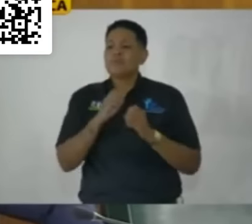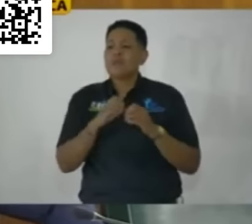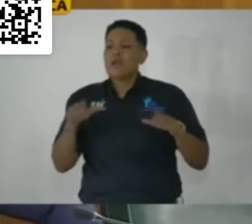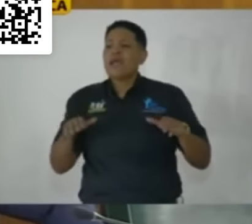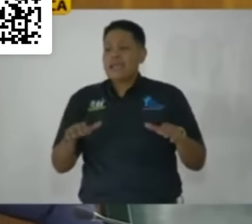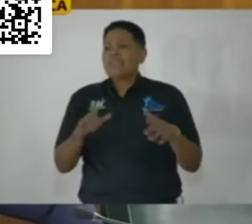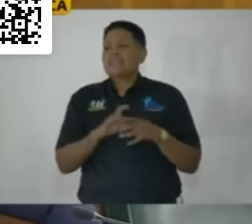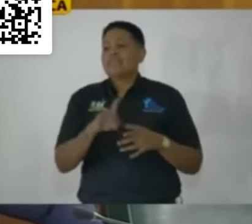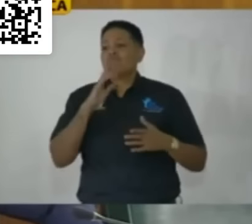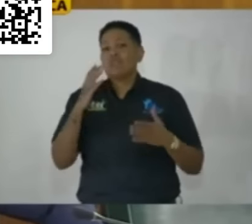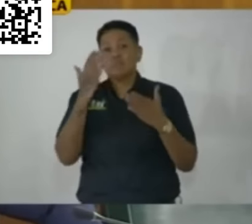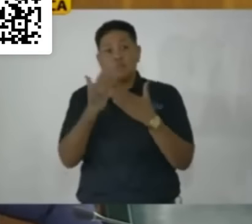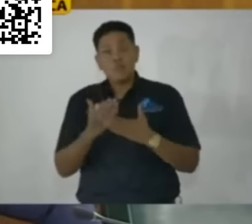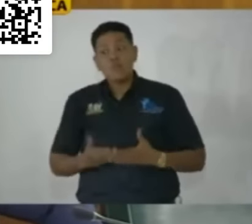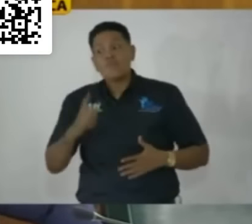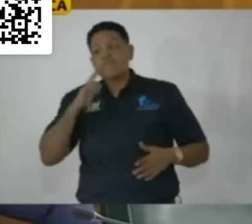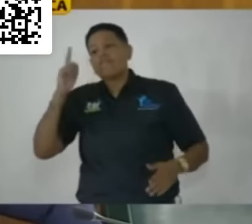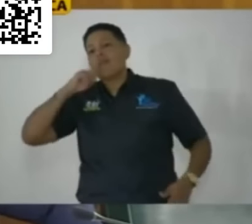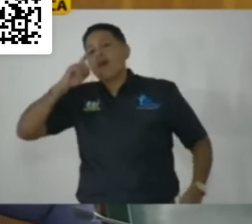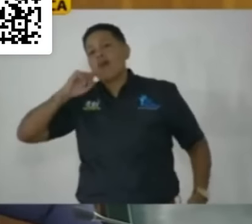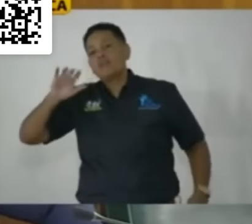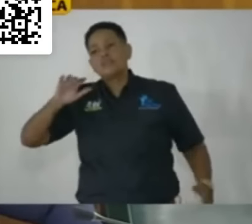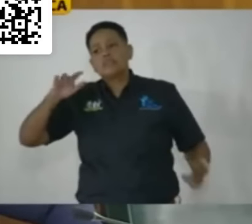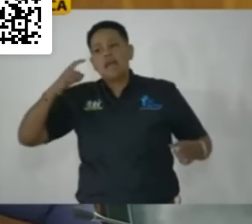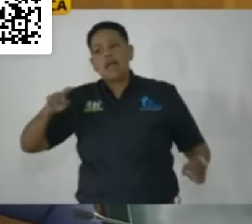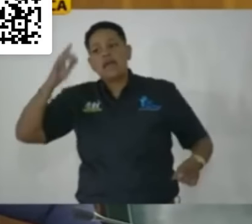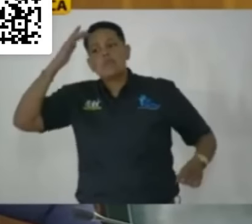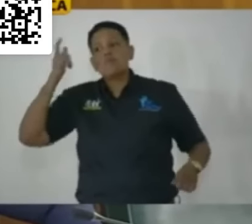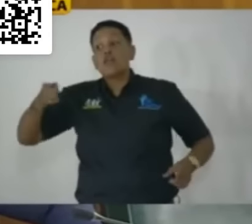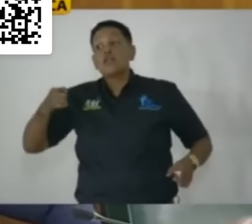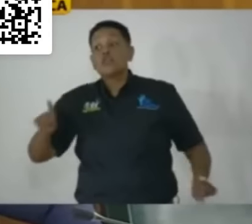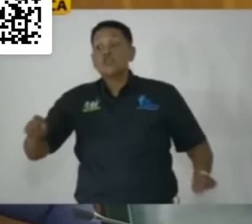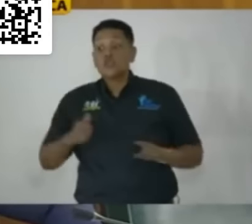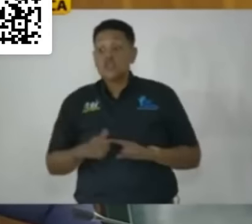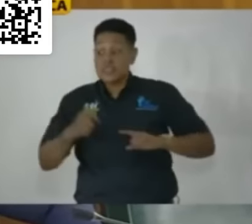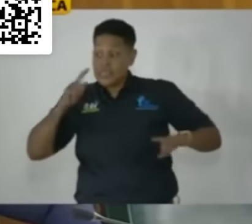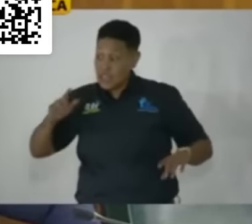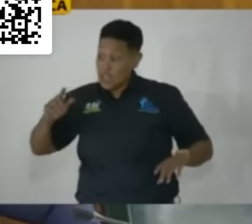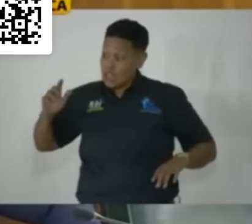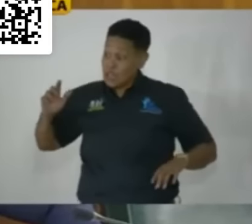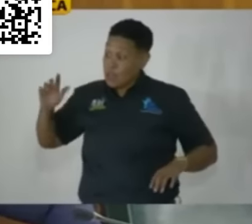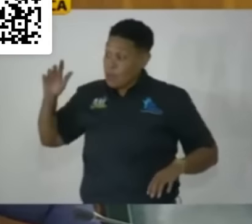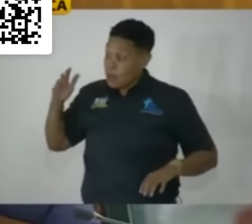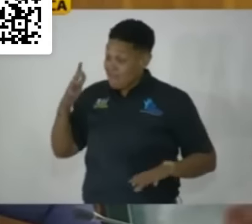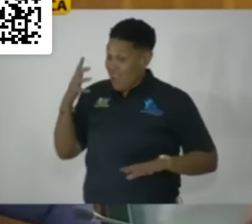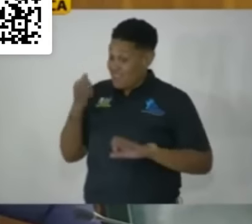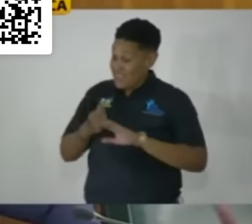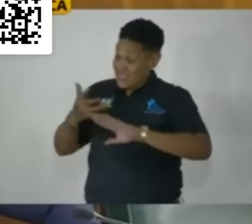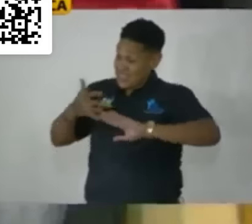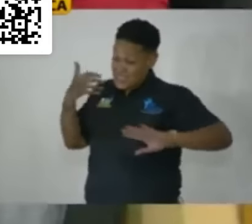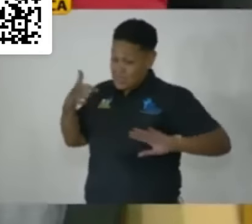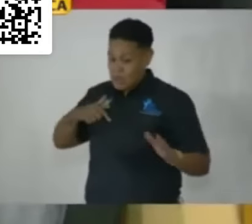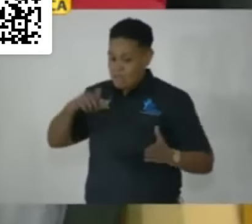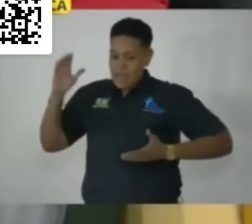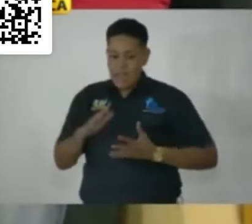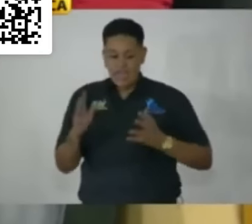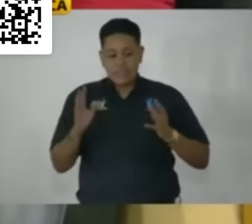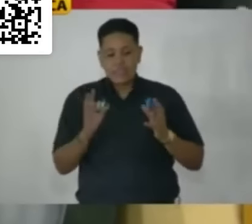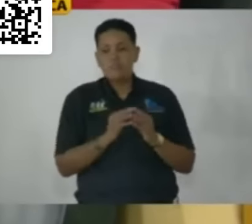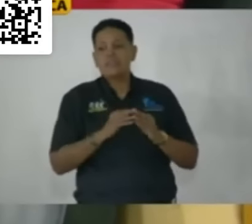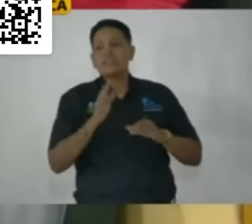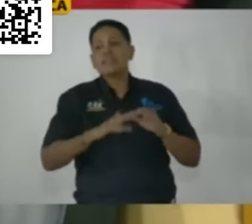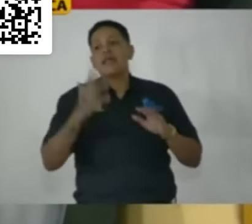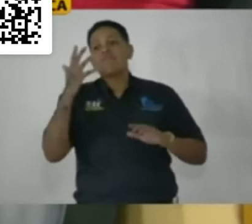been proven to be false. Because during the preceding 5 years, we had less meeting than the 5